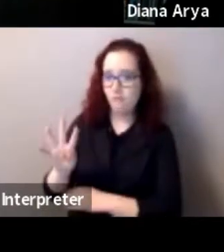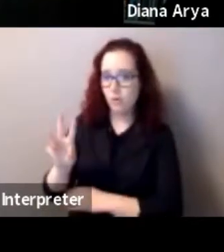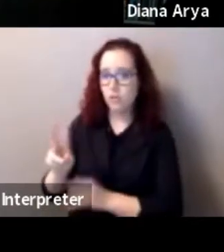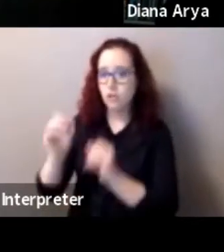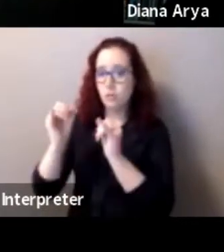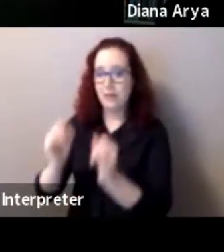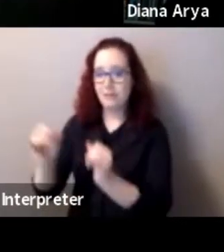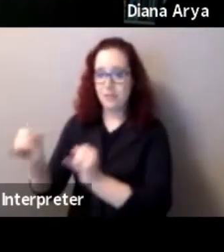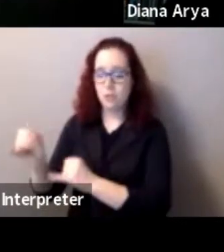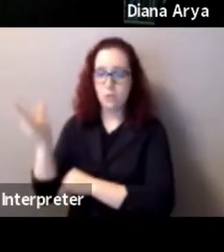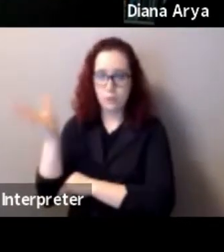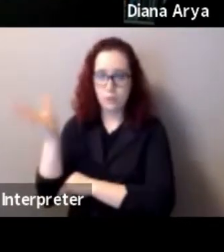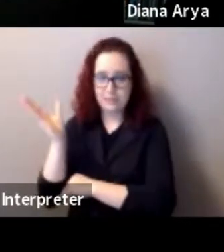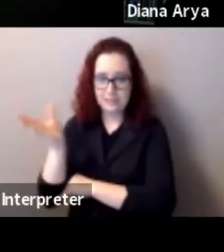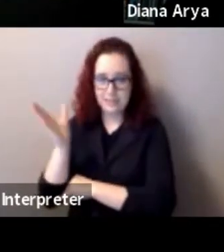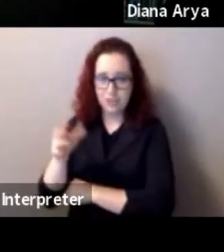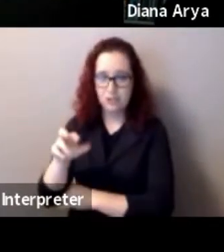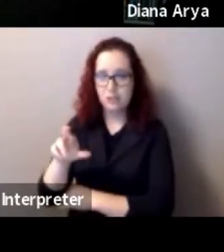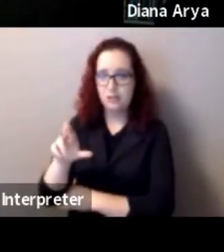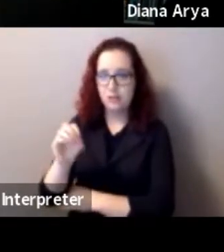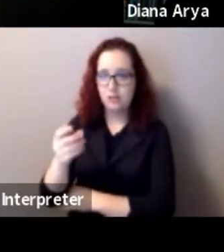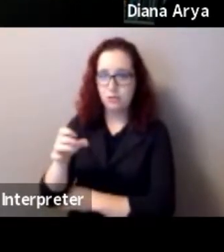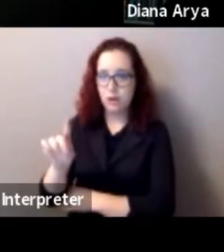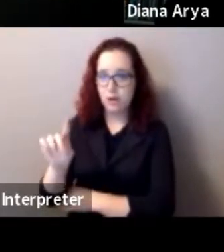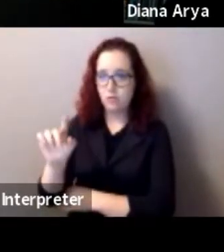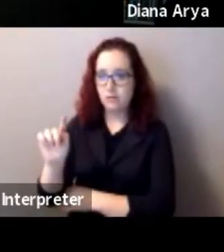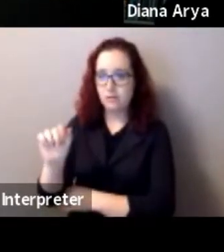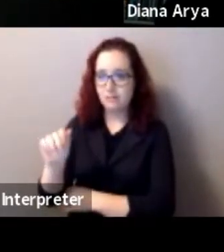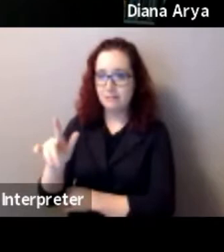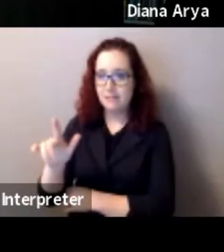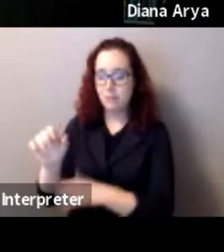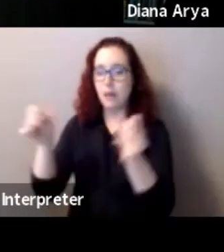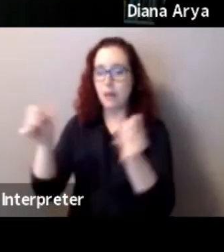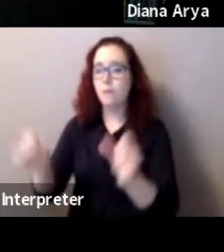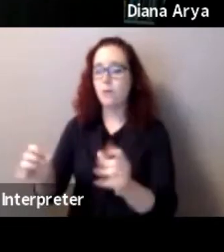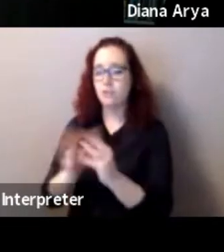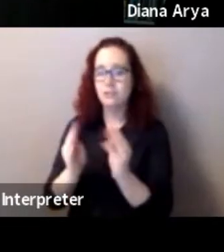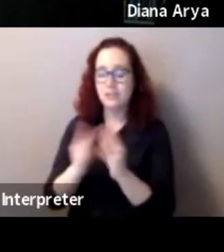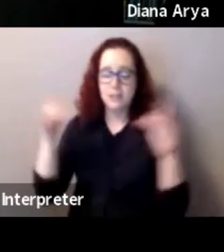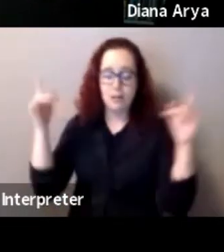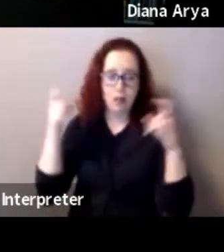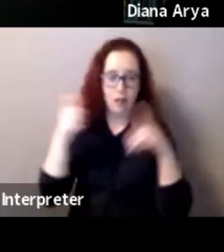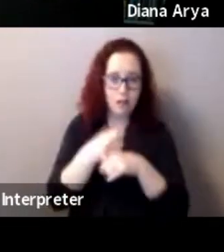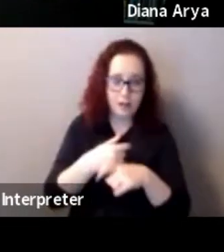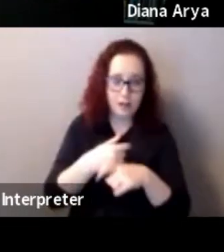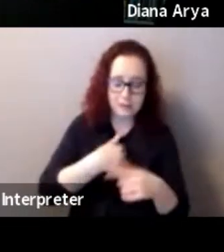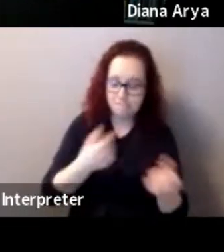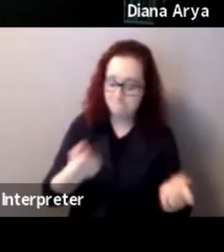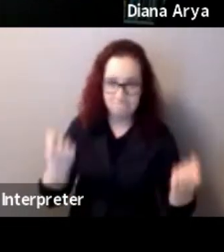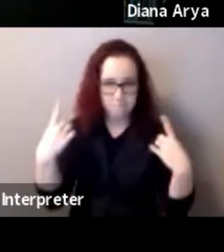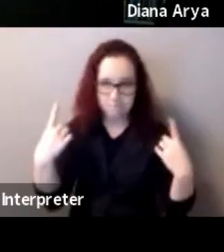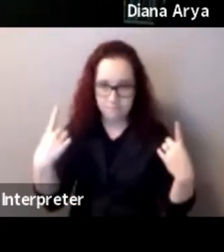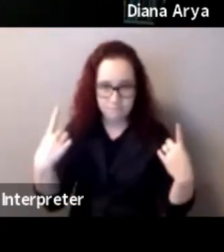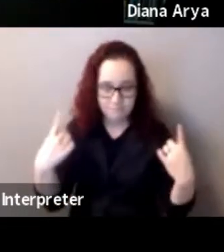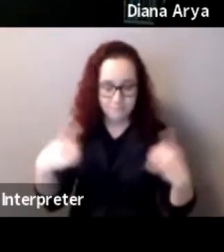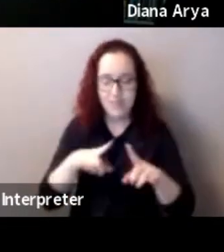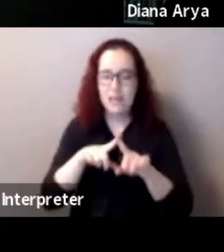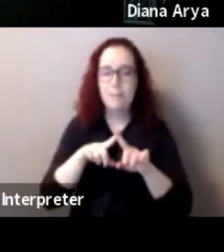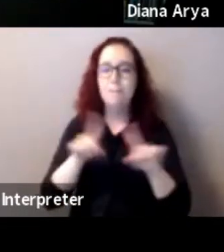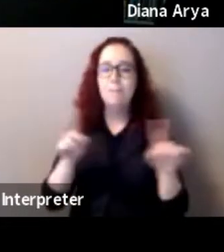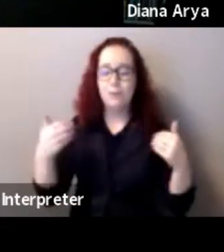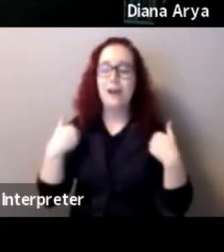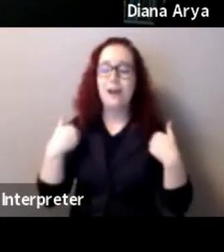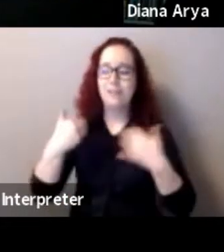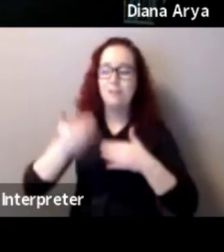individual presentations in roundtables and poster sessions. It's all complicated. I don't even understand it, but there is a process